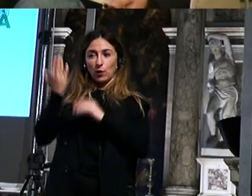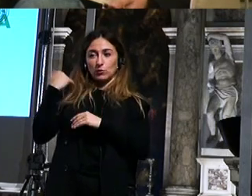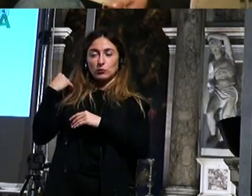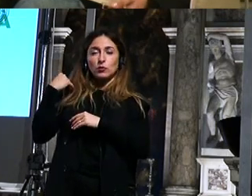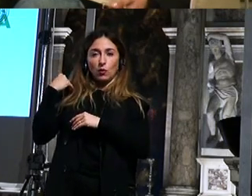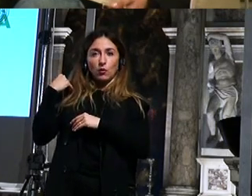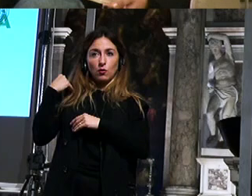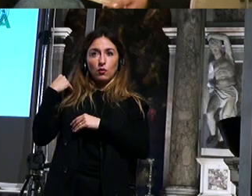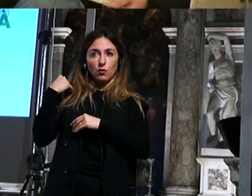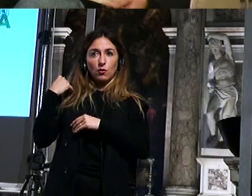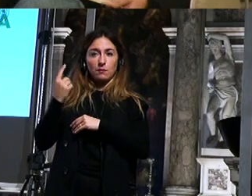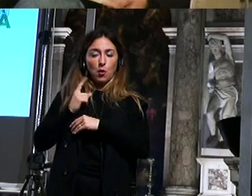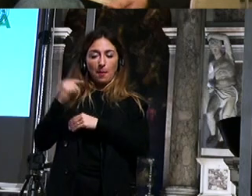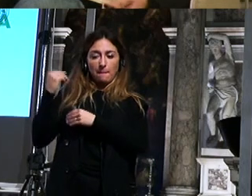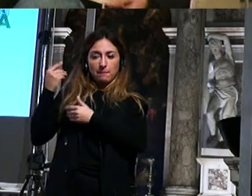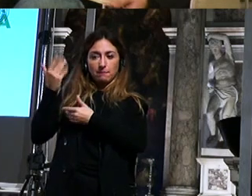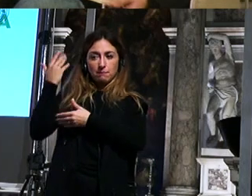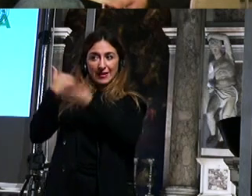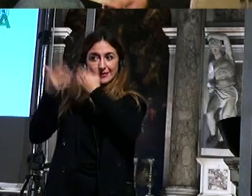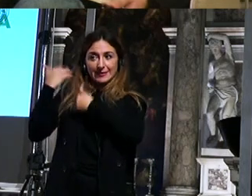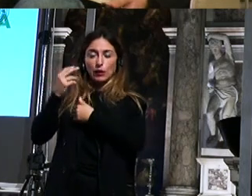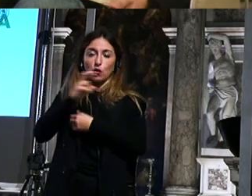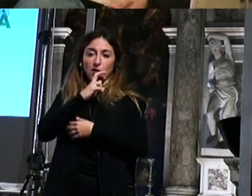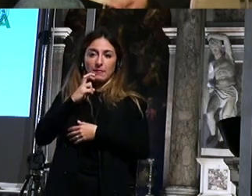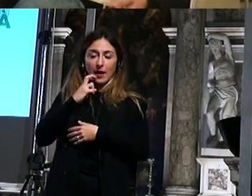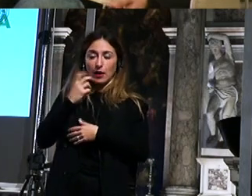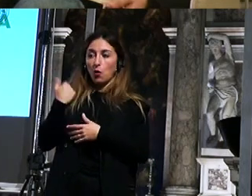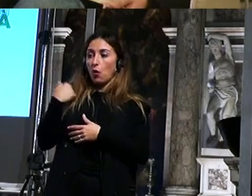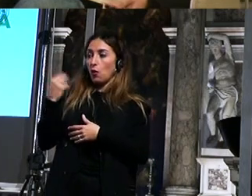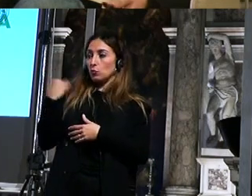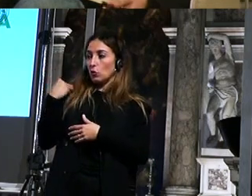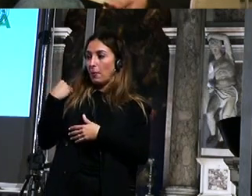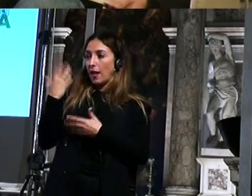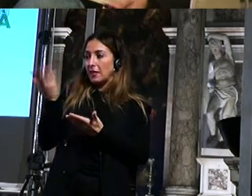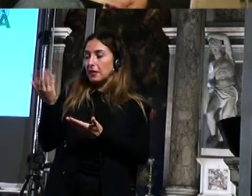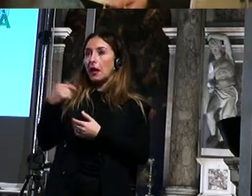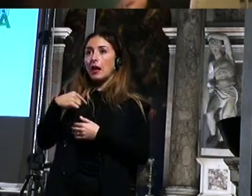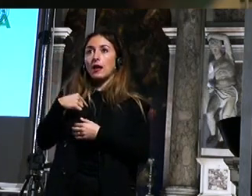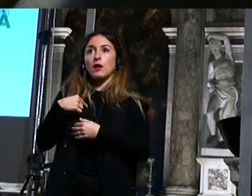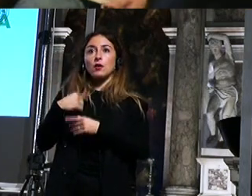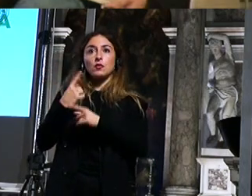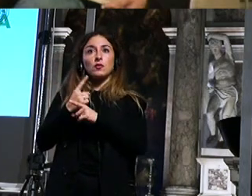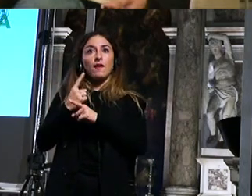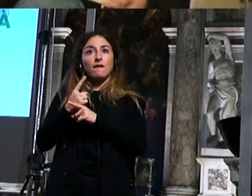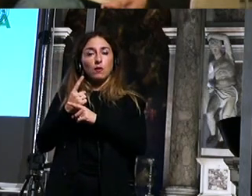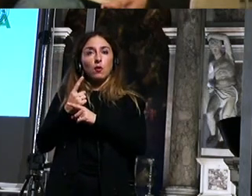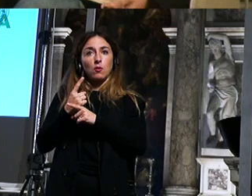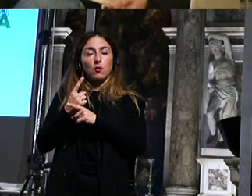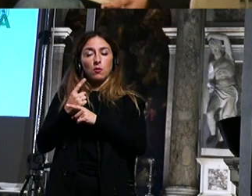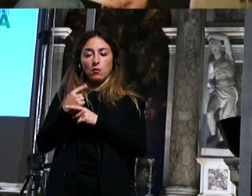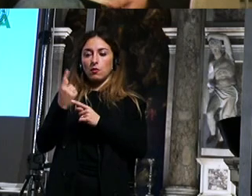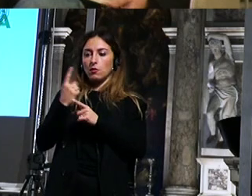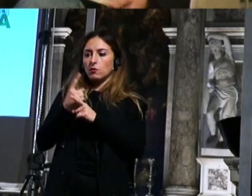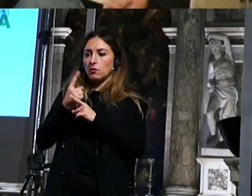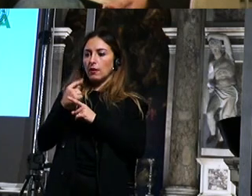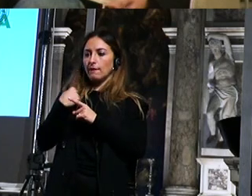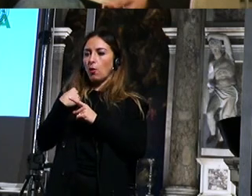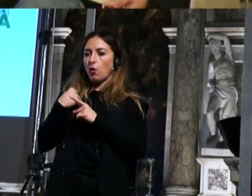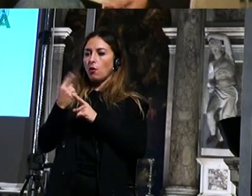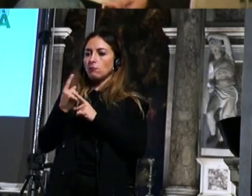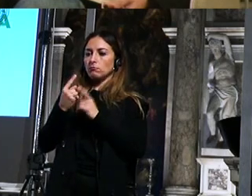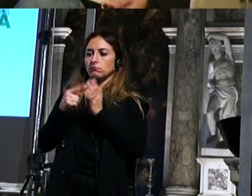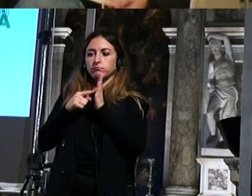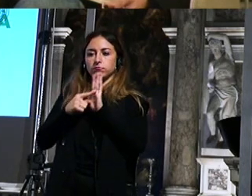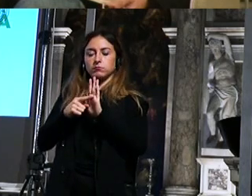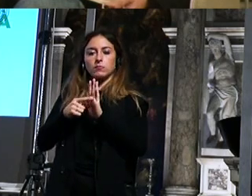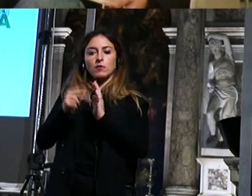Jewish writer, or I'm read by Jewish audiences who themselves wonder aloud to me